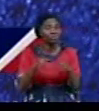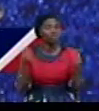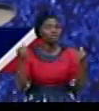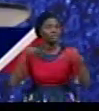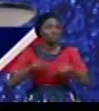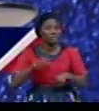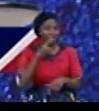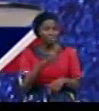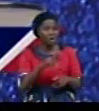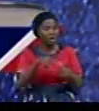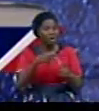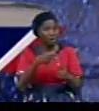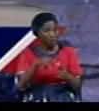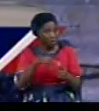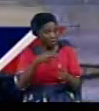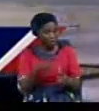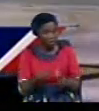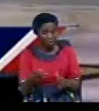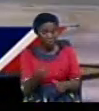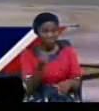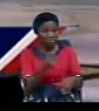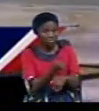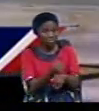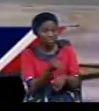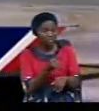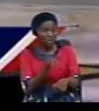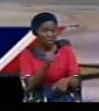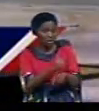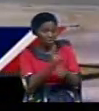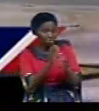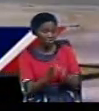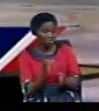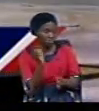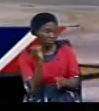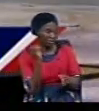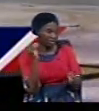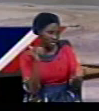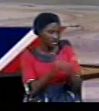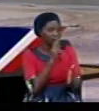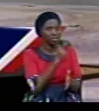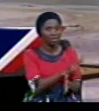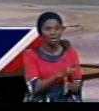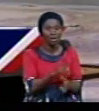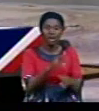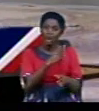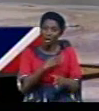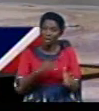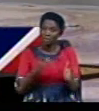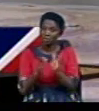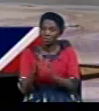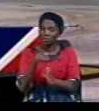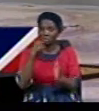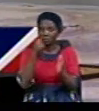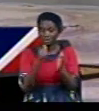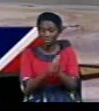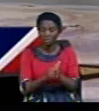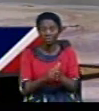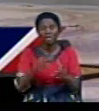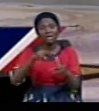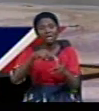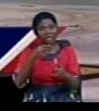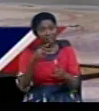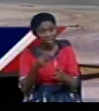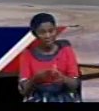Jesus said unto her neither do I condemn thee go and